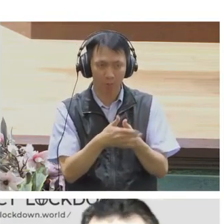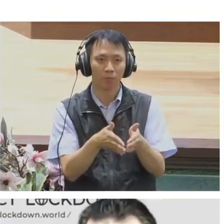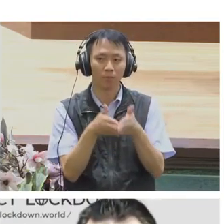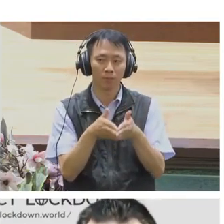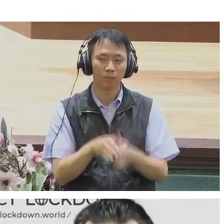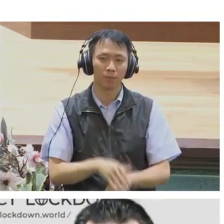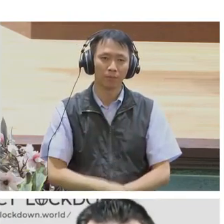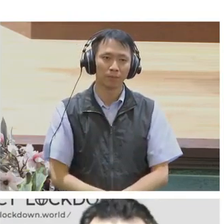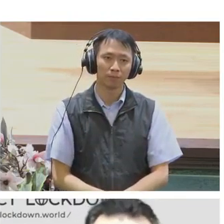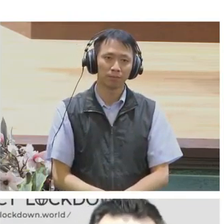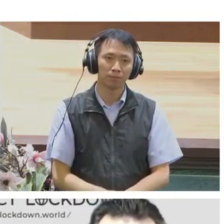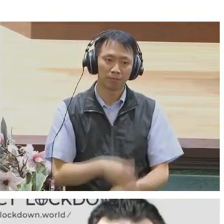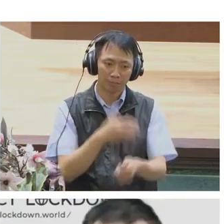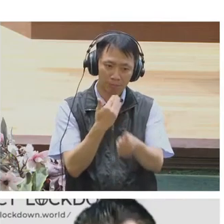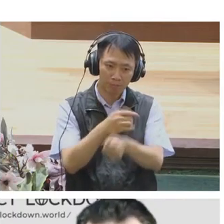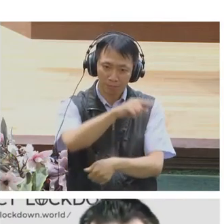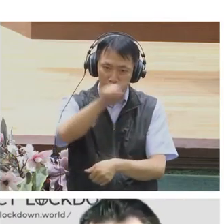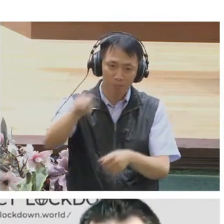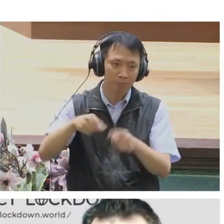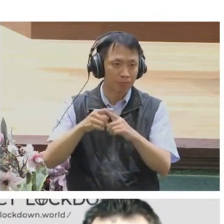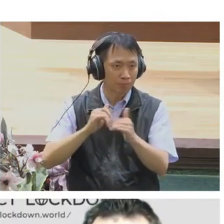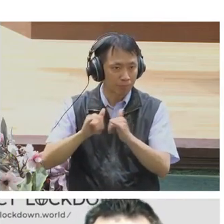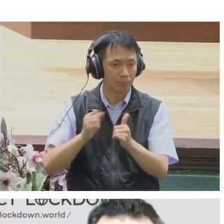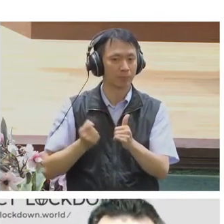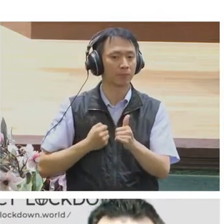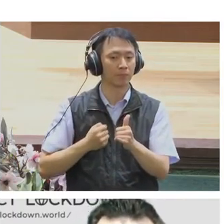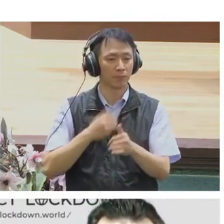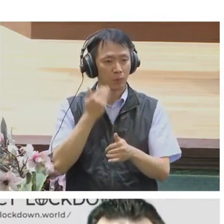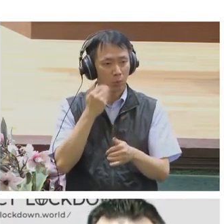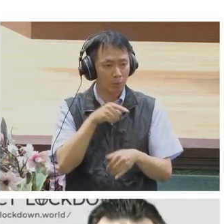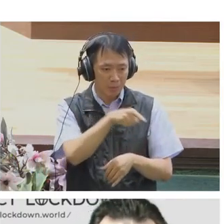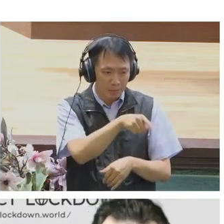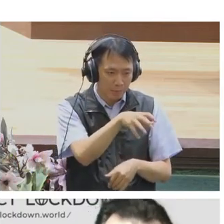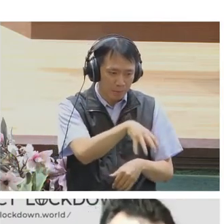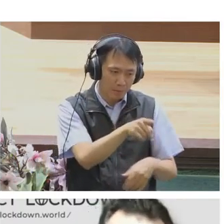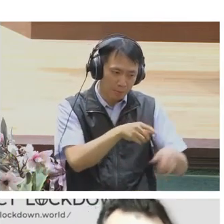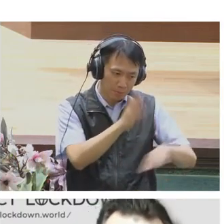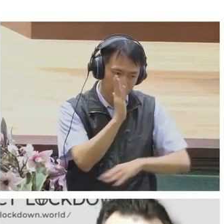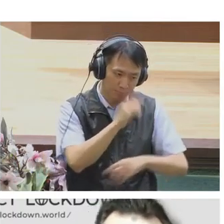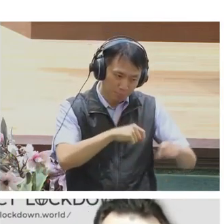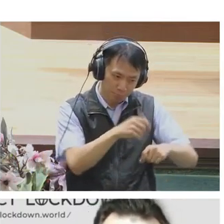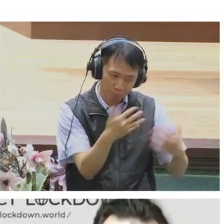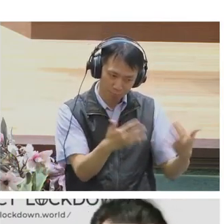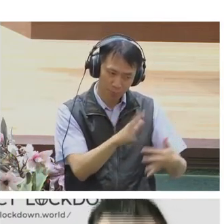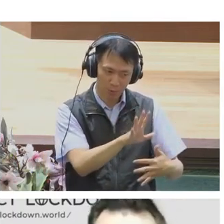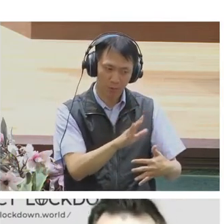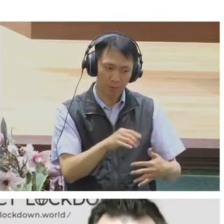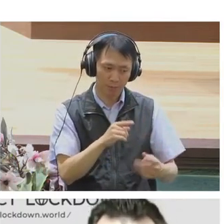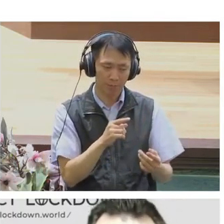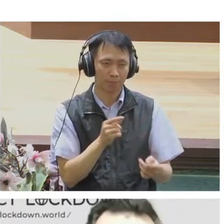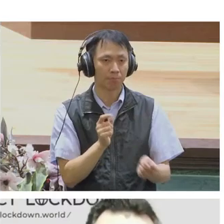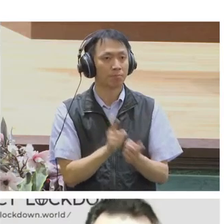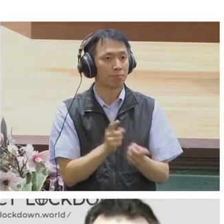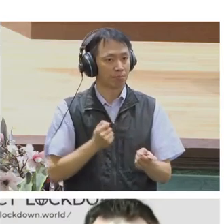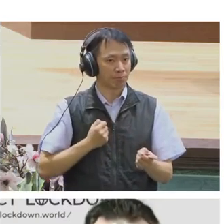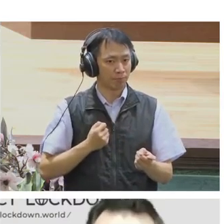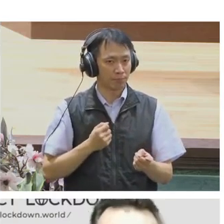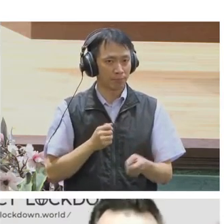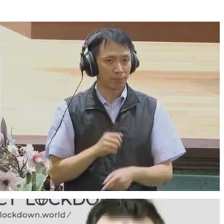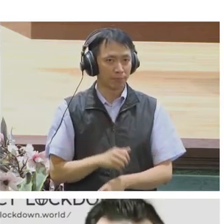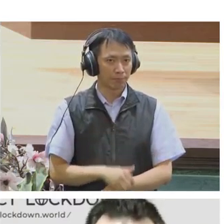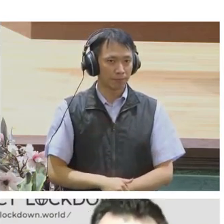problematic or that they agree or that they see as an example, they need to be able to take that example and do something with it. They need to be